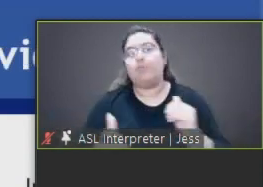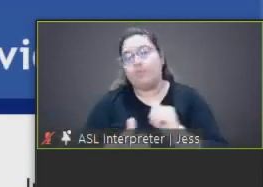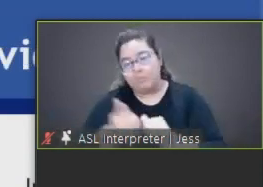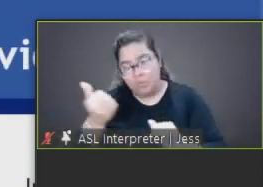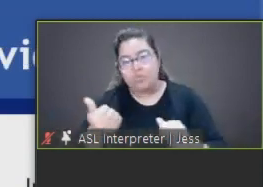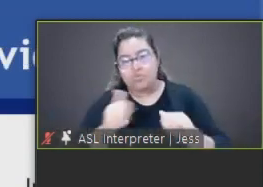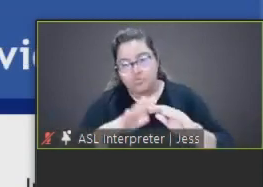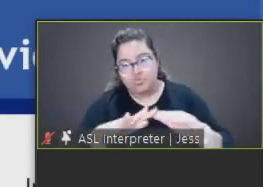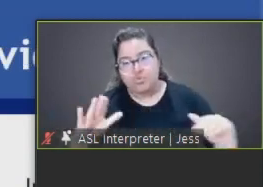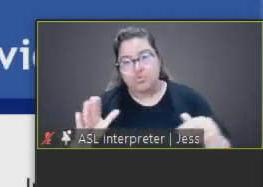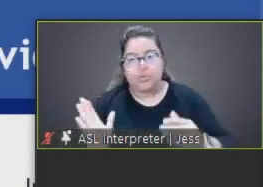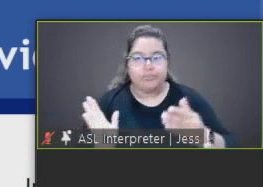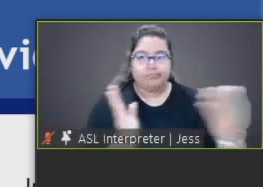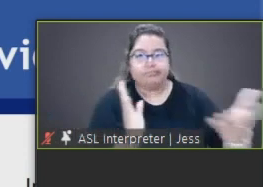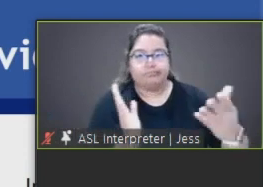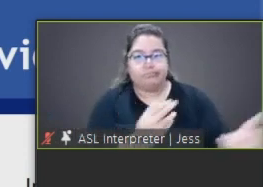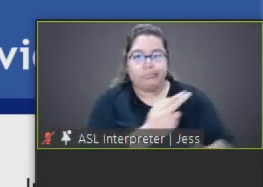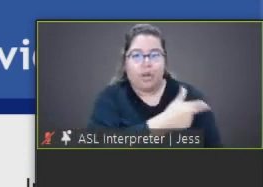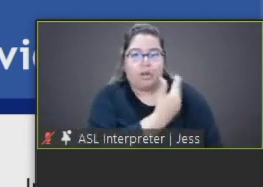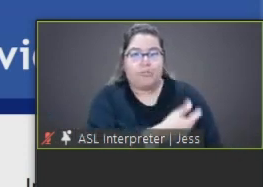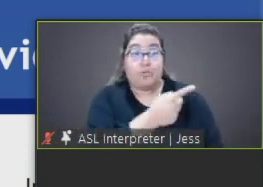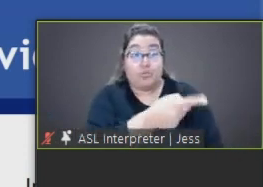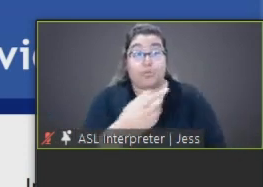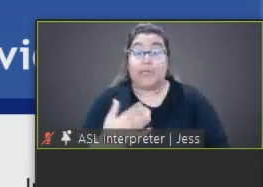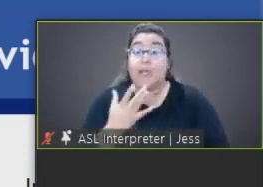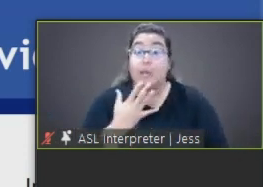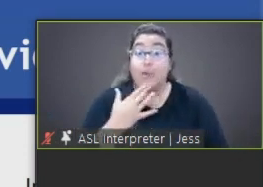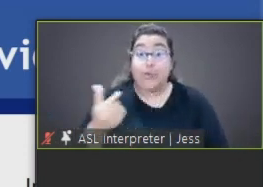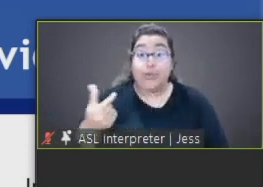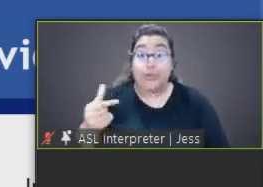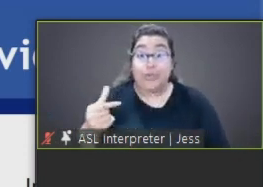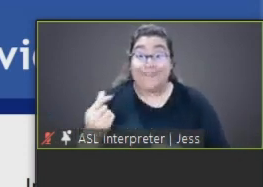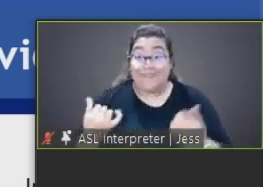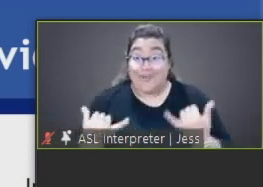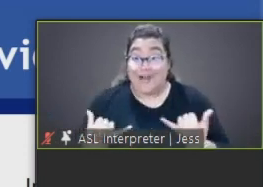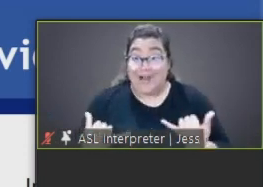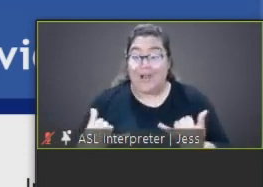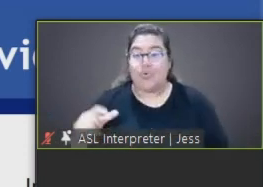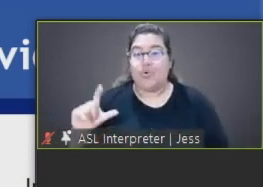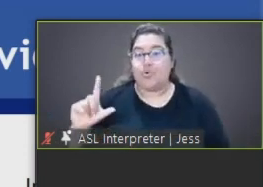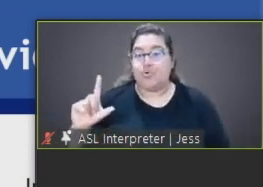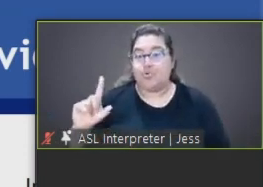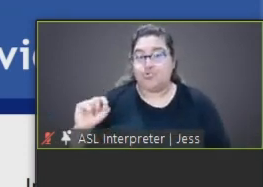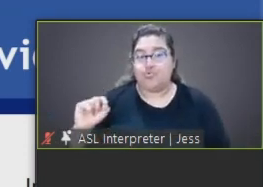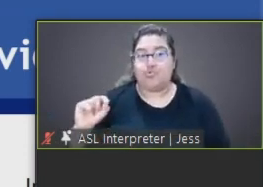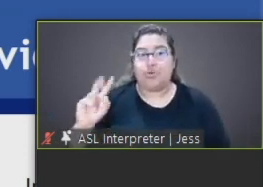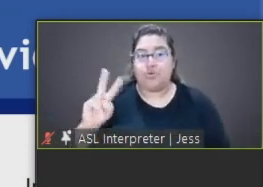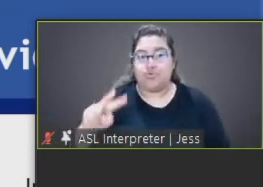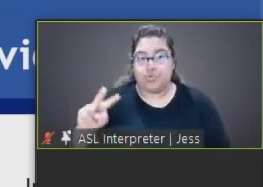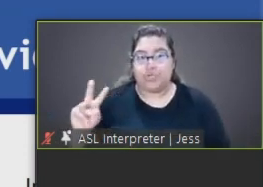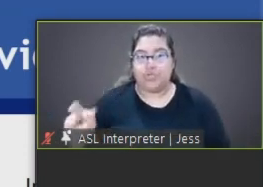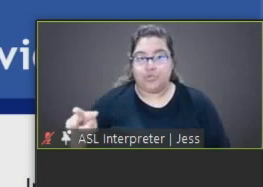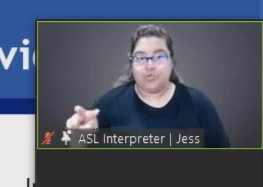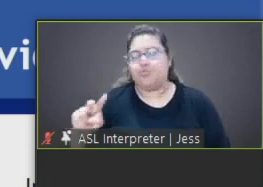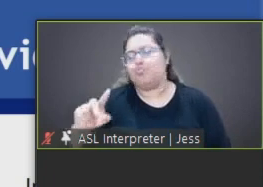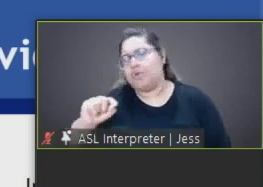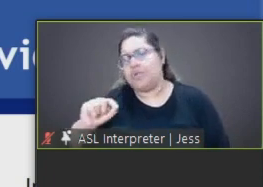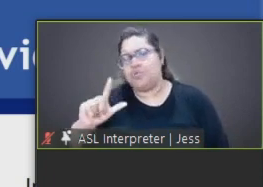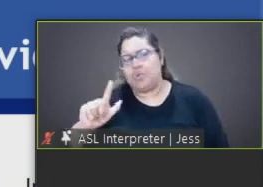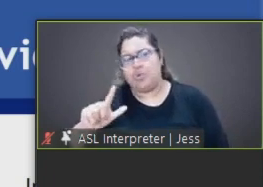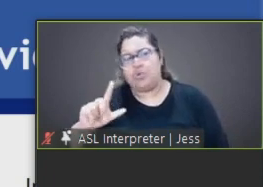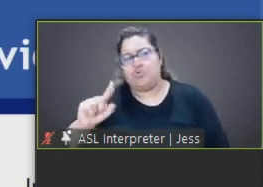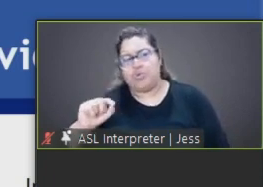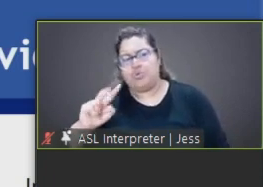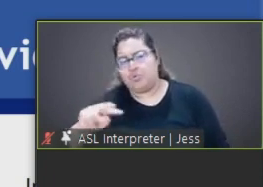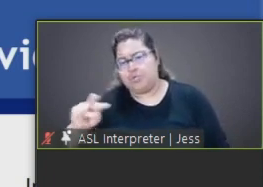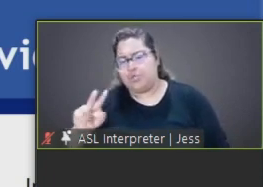occurring. Again, you can see with that green line, our current season, the 22-23 season, and then recent historic seasons